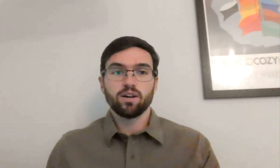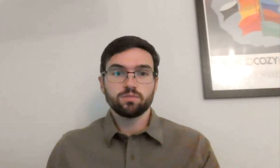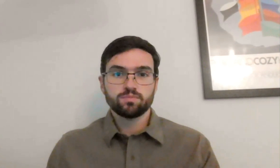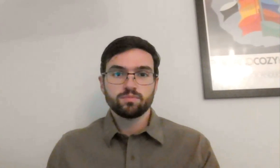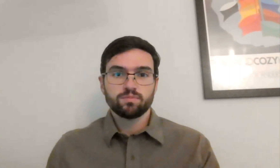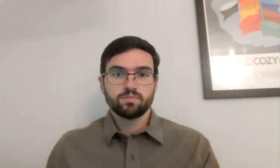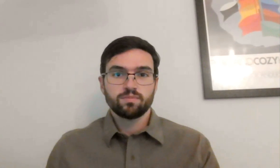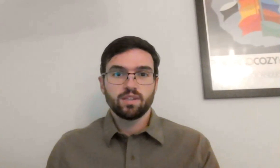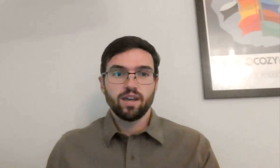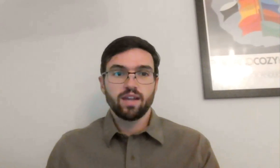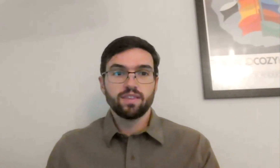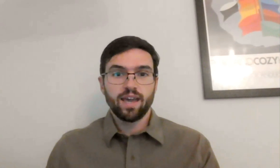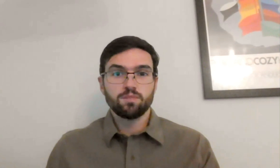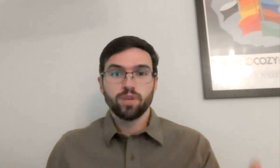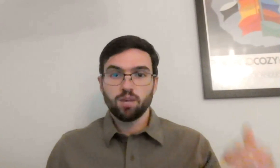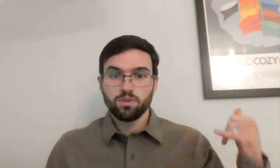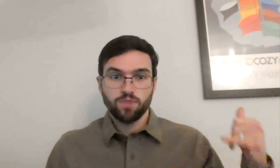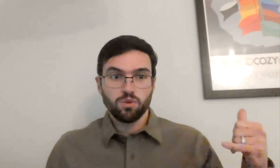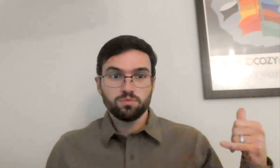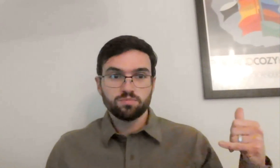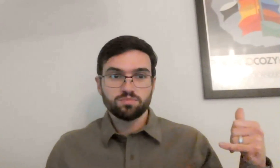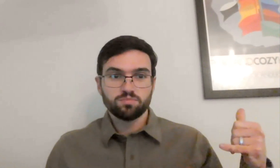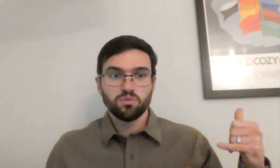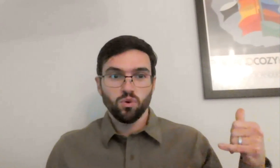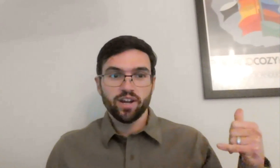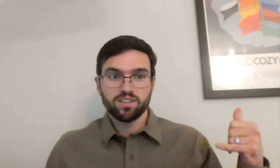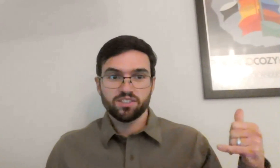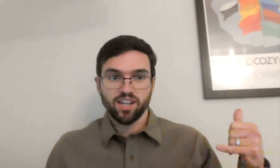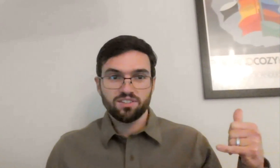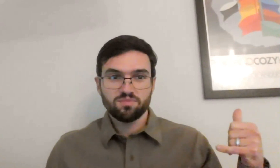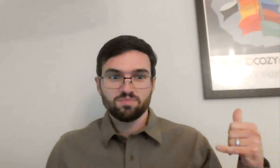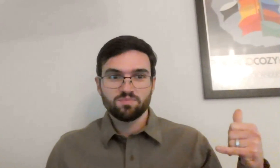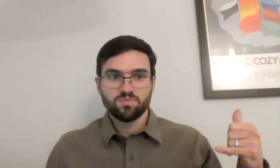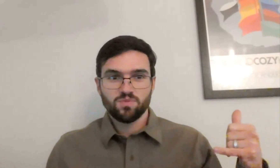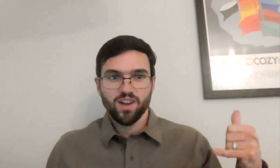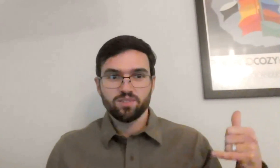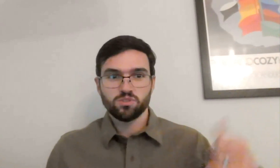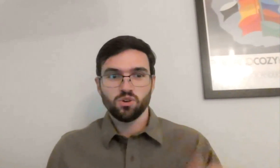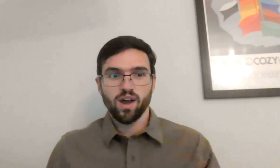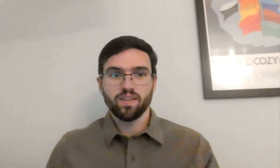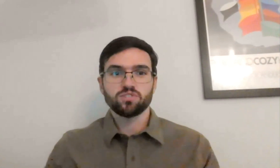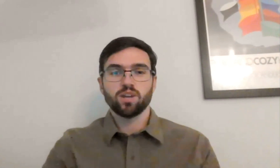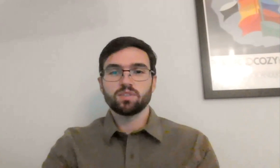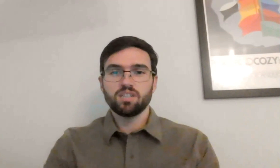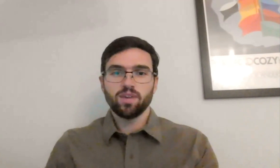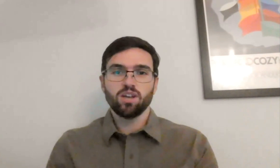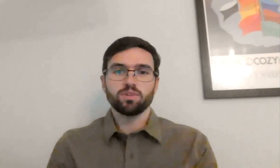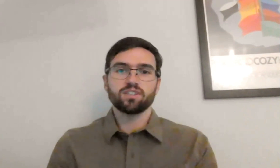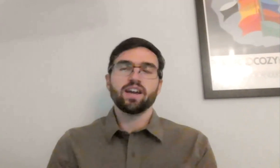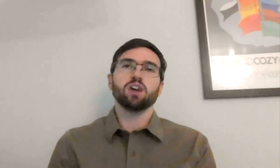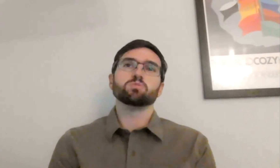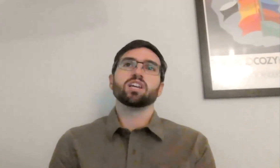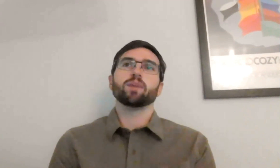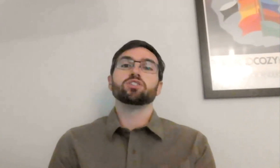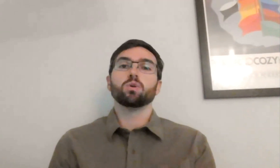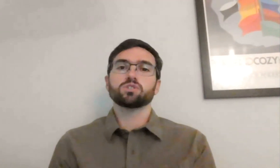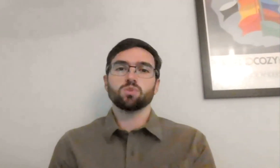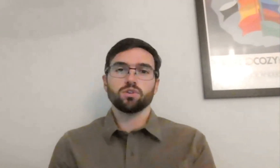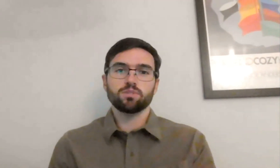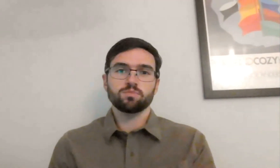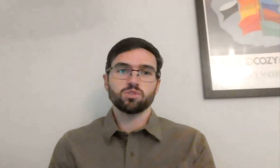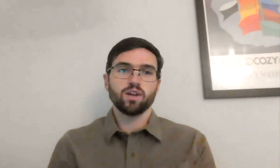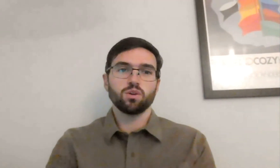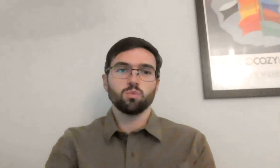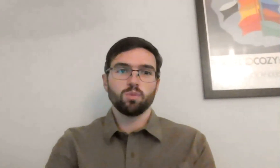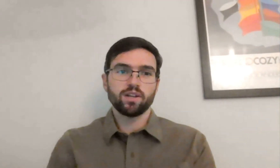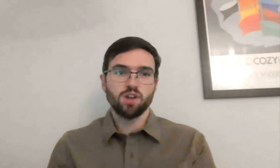my email and then pick up the phone before I click send, right? So I like to write up the email because that helps me get my notes in